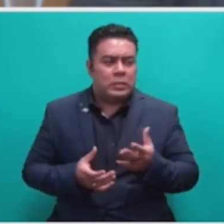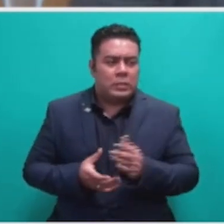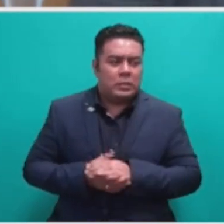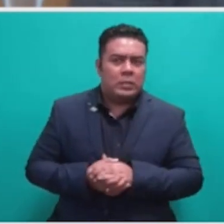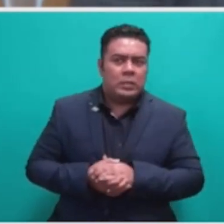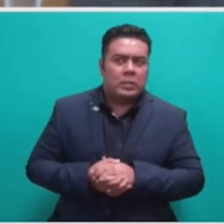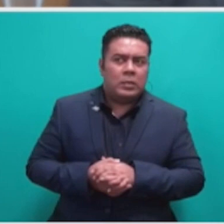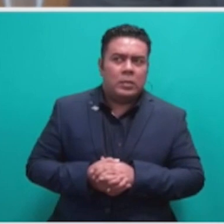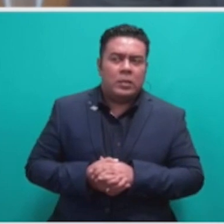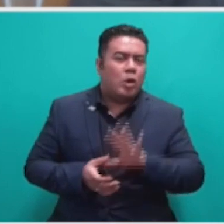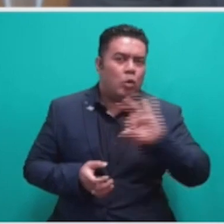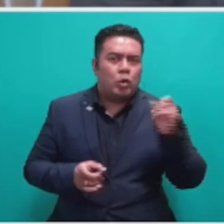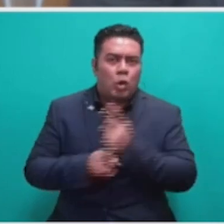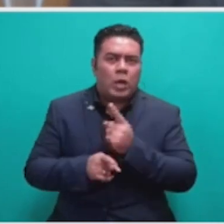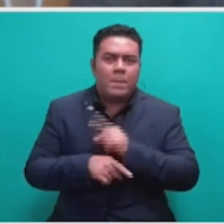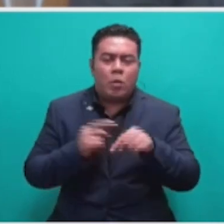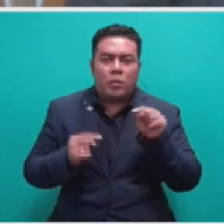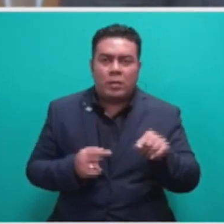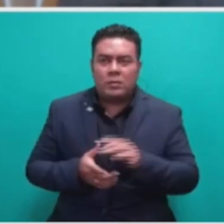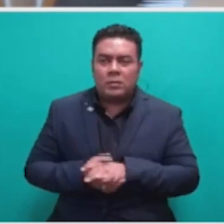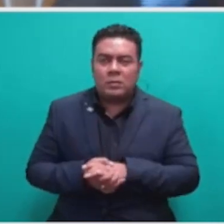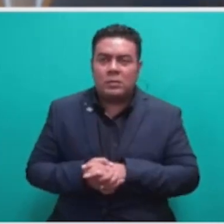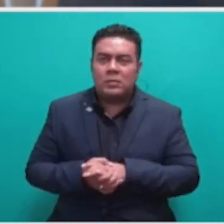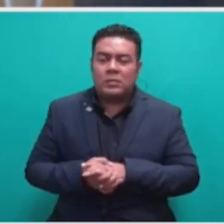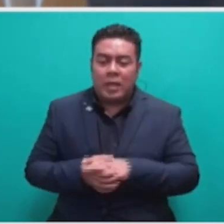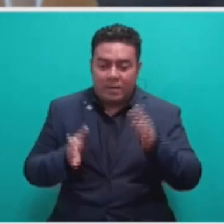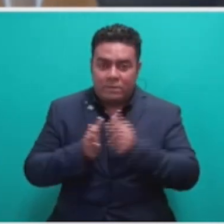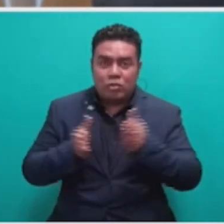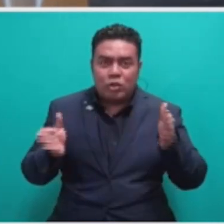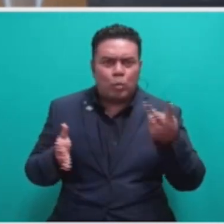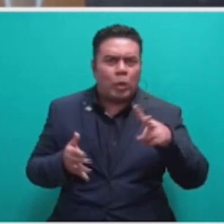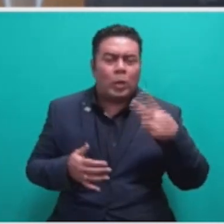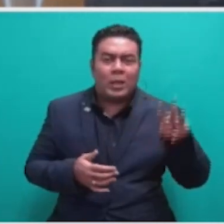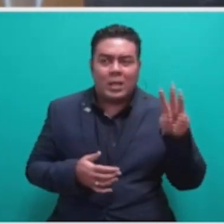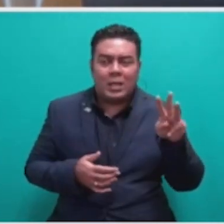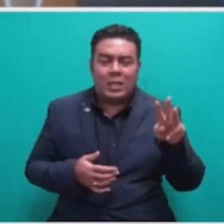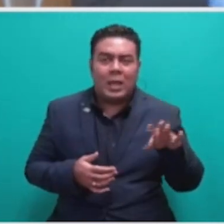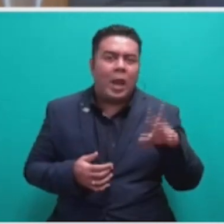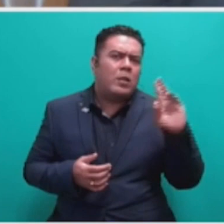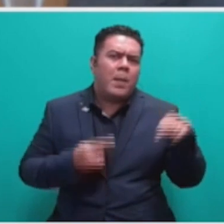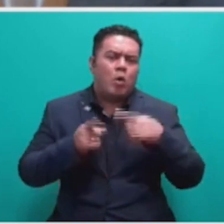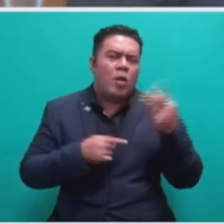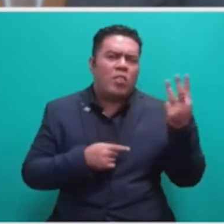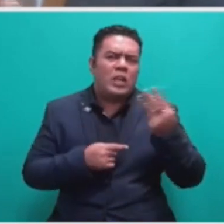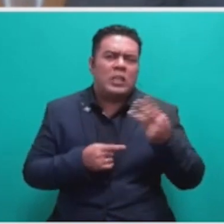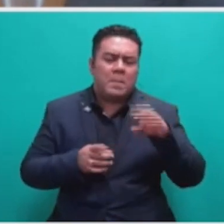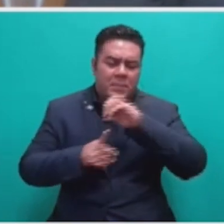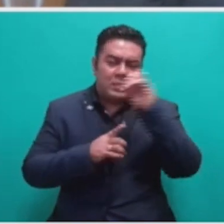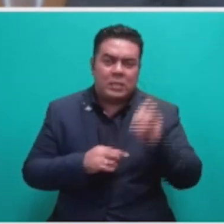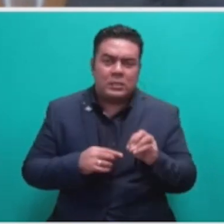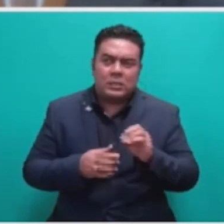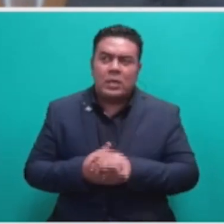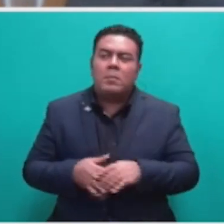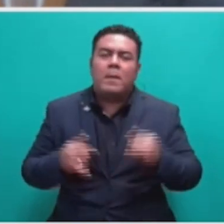21%. They don't talk about that. And inflation in 2023 is around 13%. And let me state